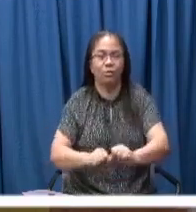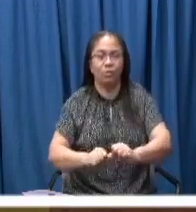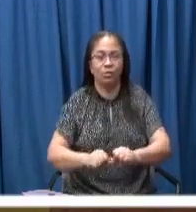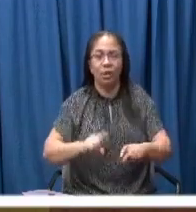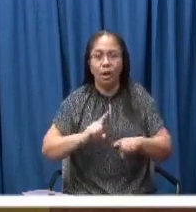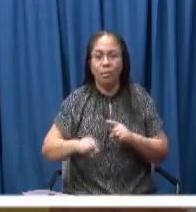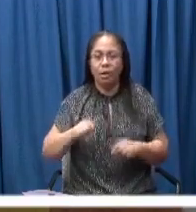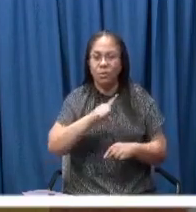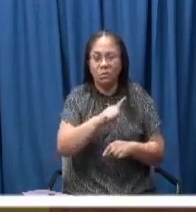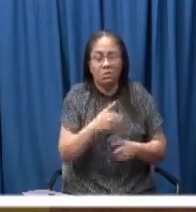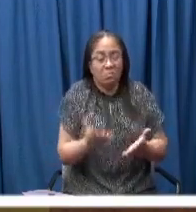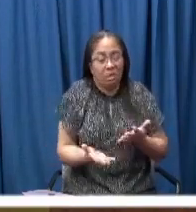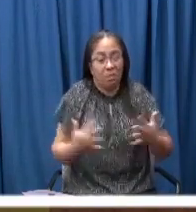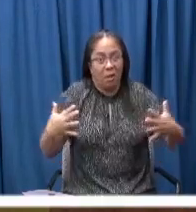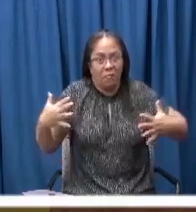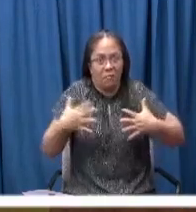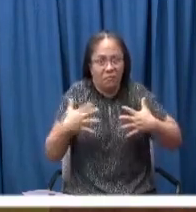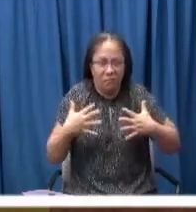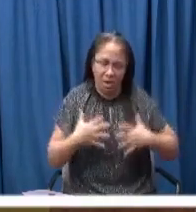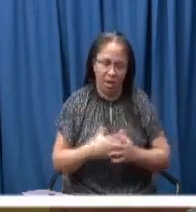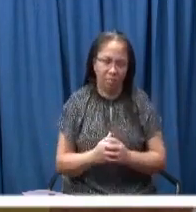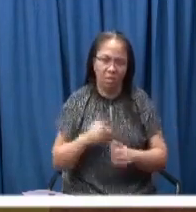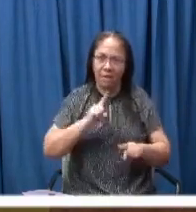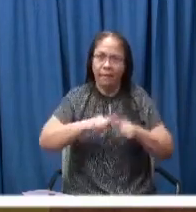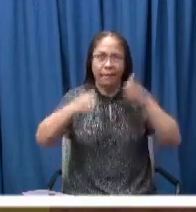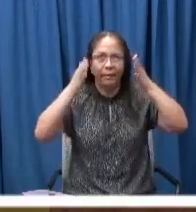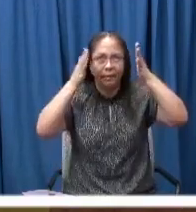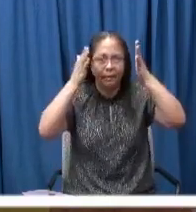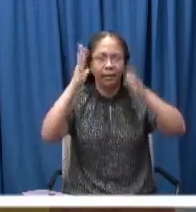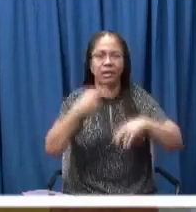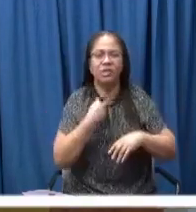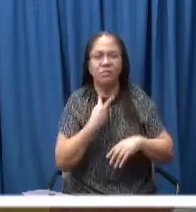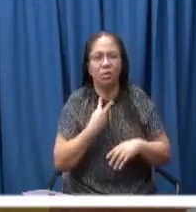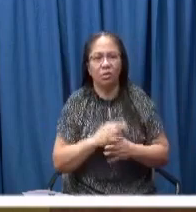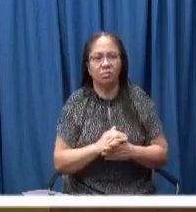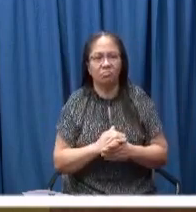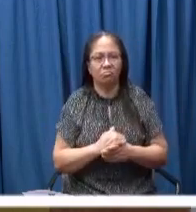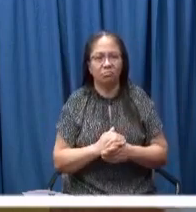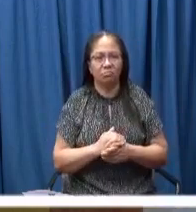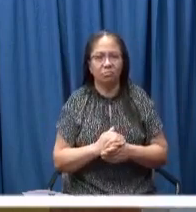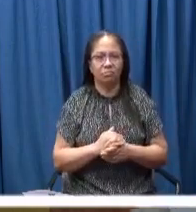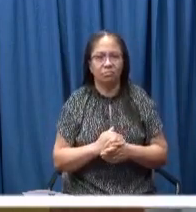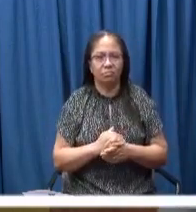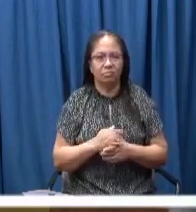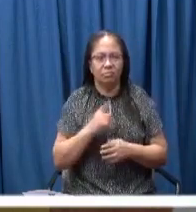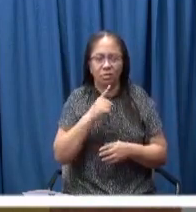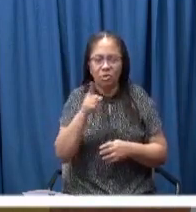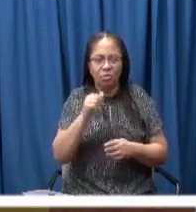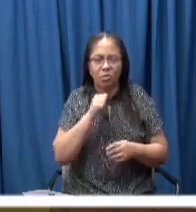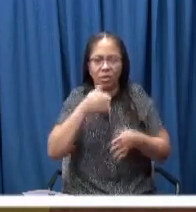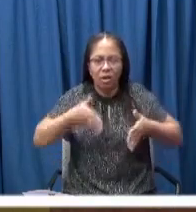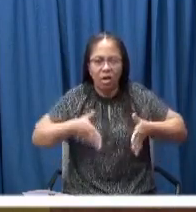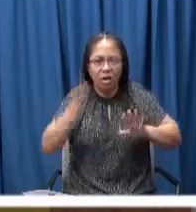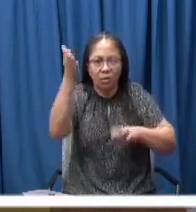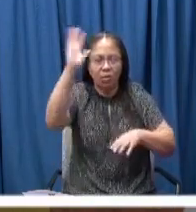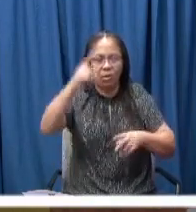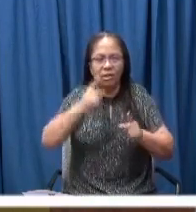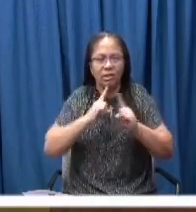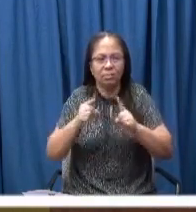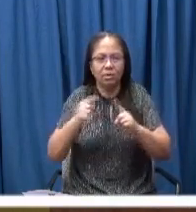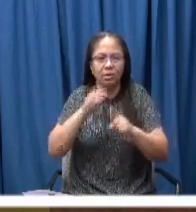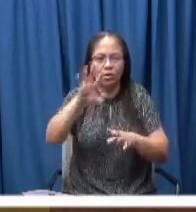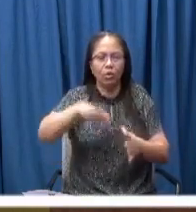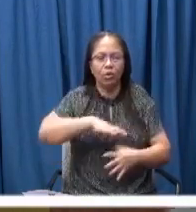of fear. You cannot hear because you are not allowing God to speak to your